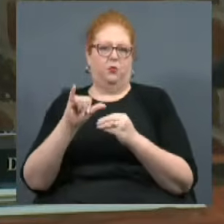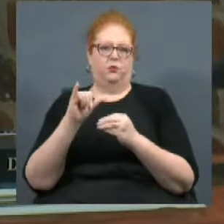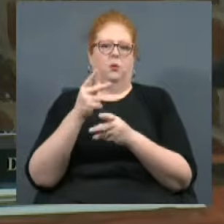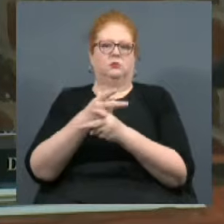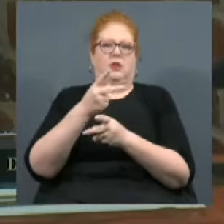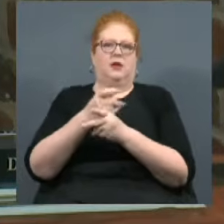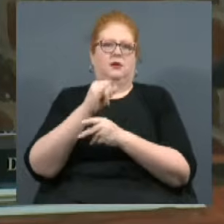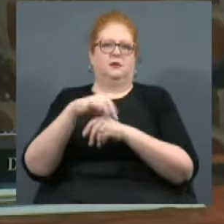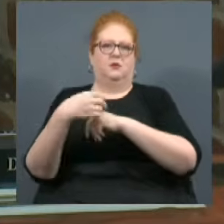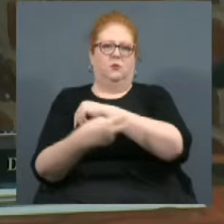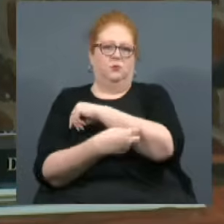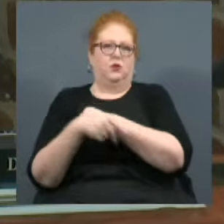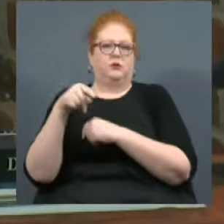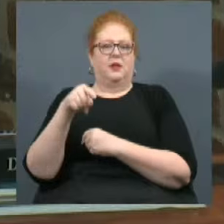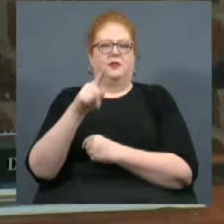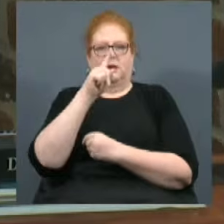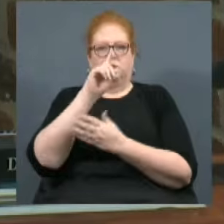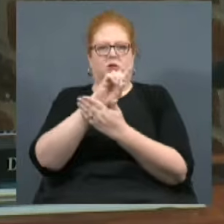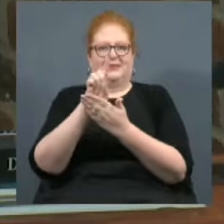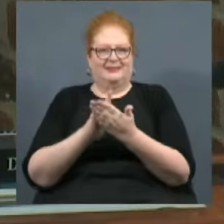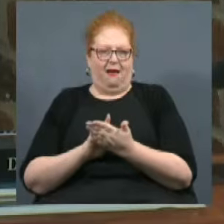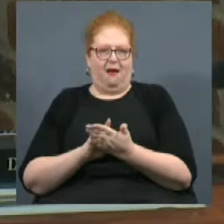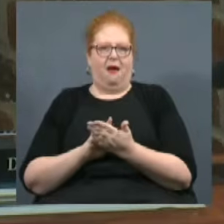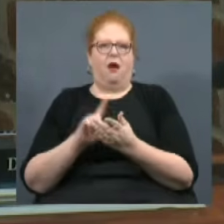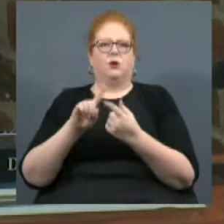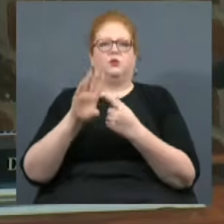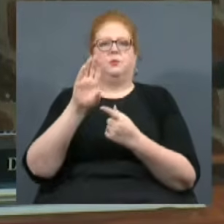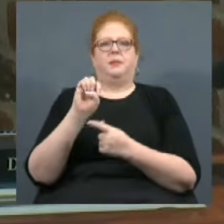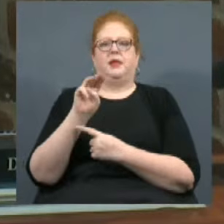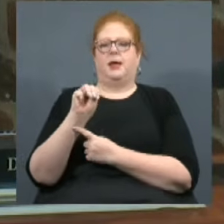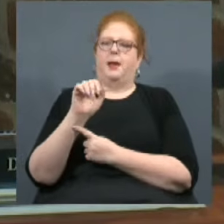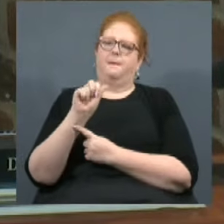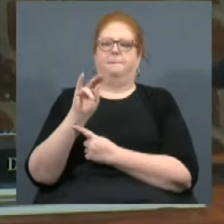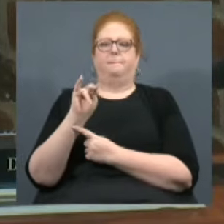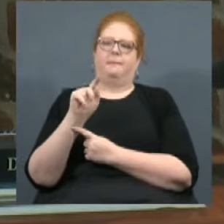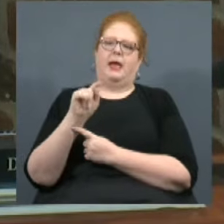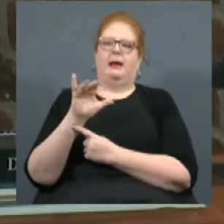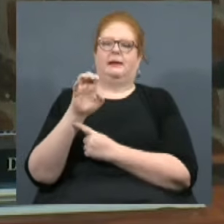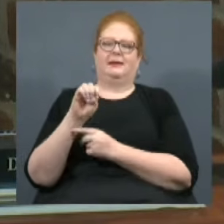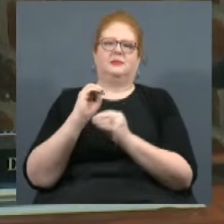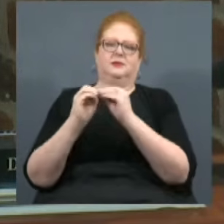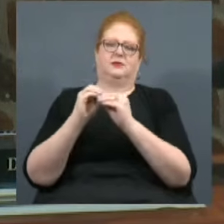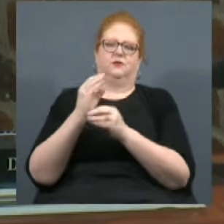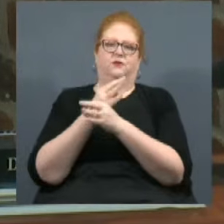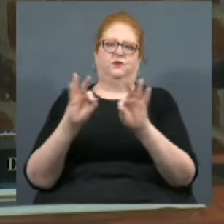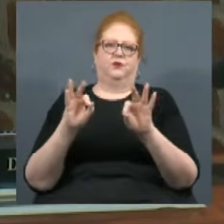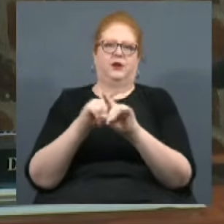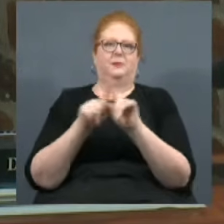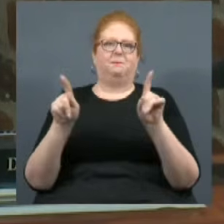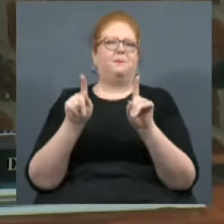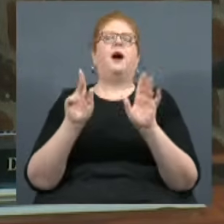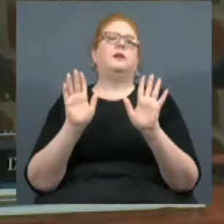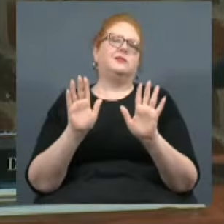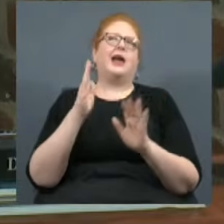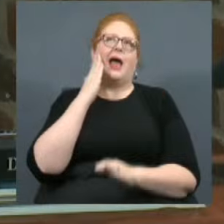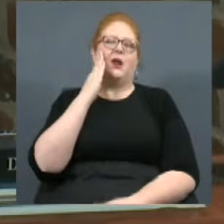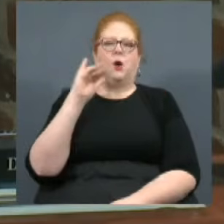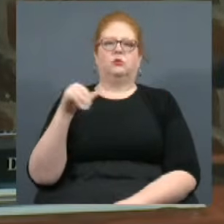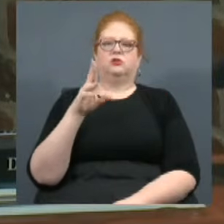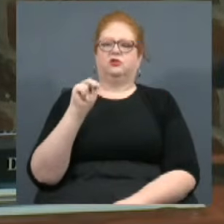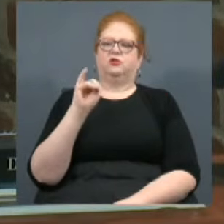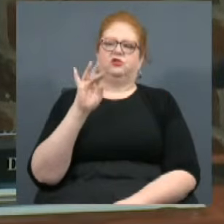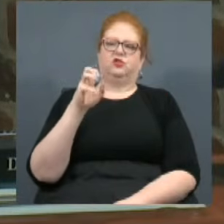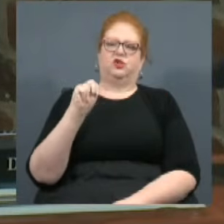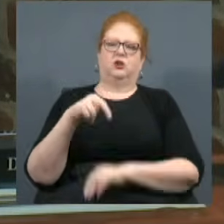designed to be not maintenance free, but basically maintenance free. The Junction Bridge has got that blue paint that needs to be painted